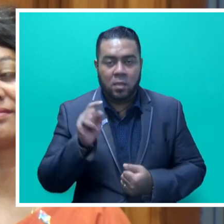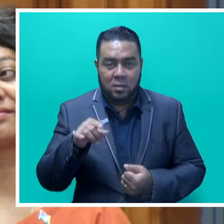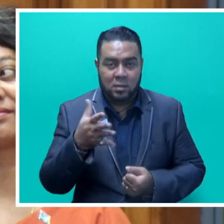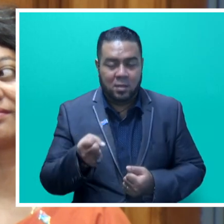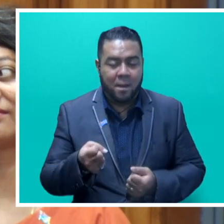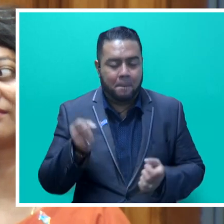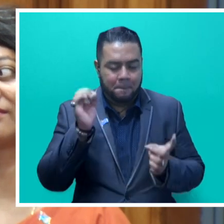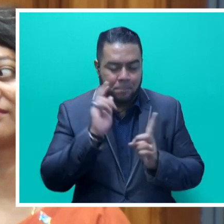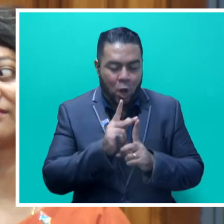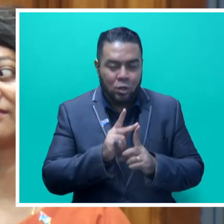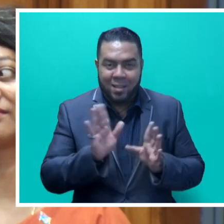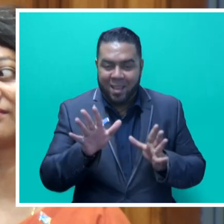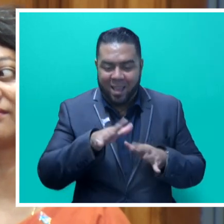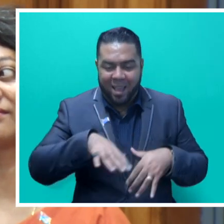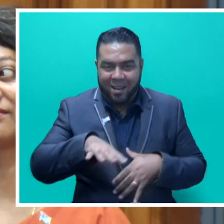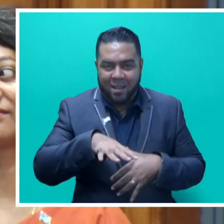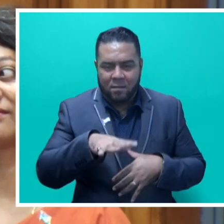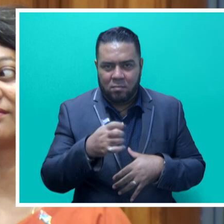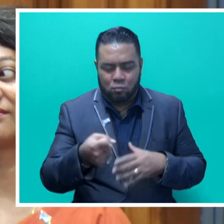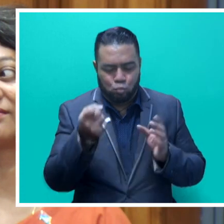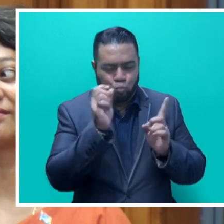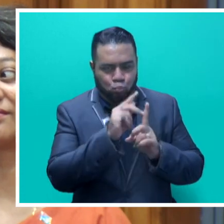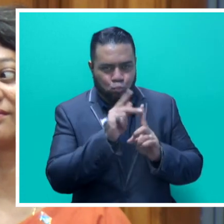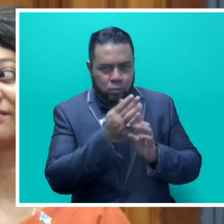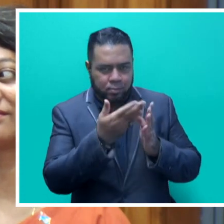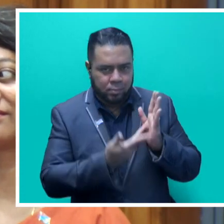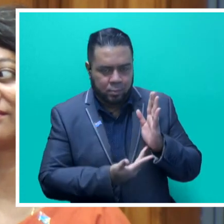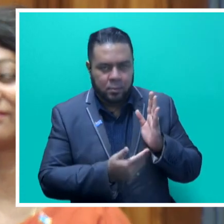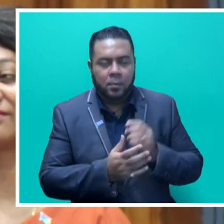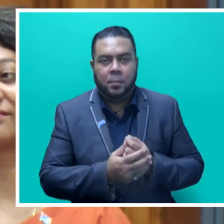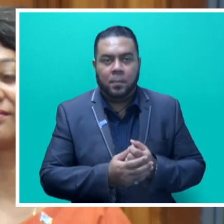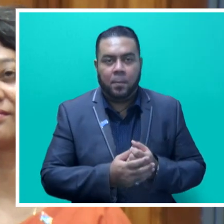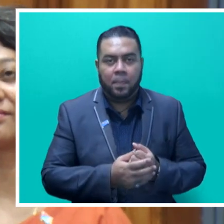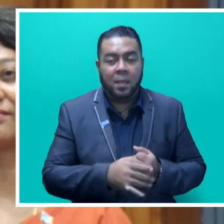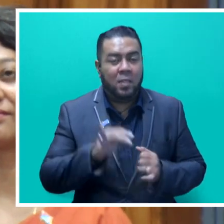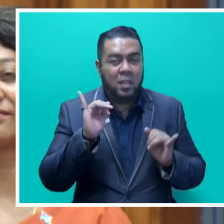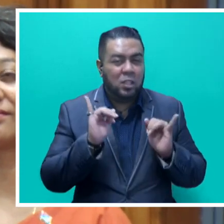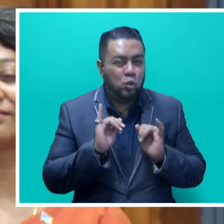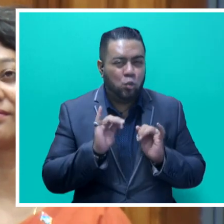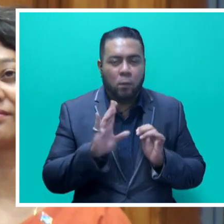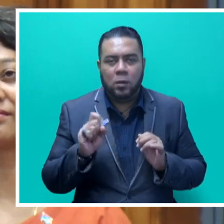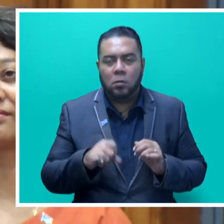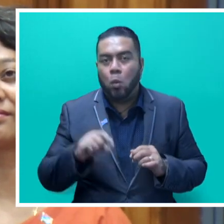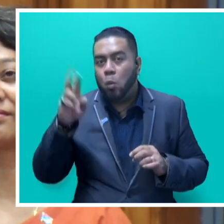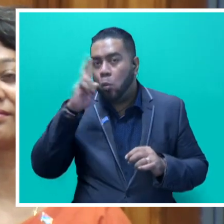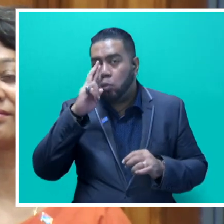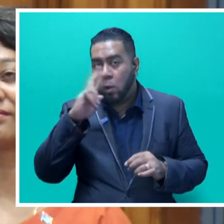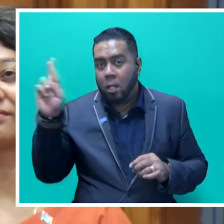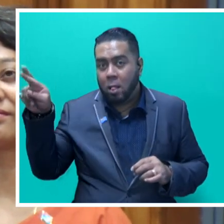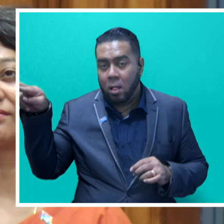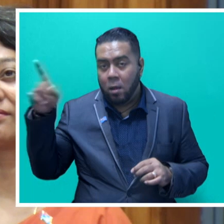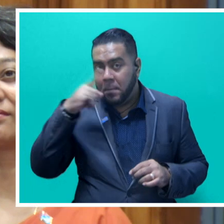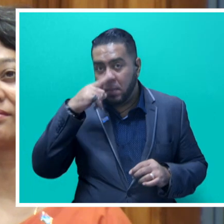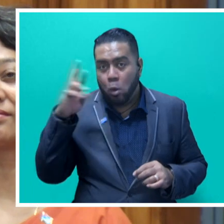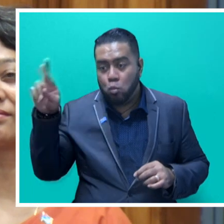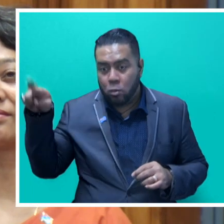therefore a priority area for the ministry. The issue of rural to urban drift has become a major challenge in Fiji as a